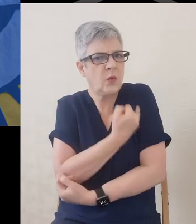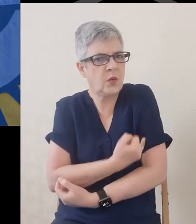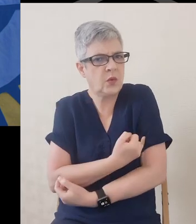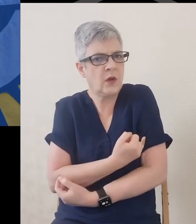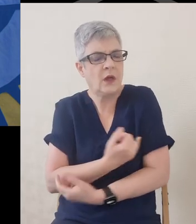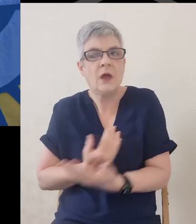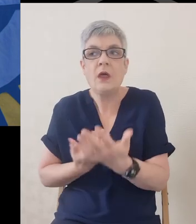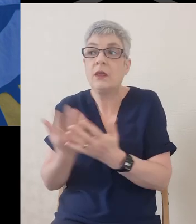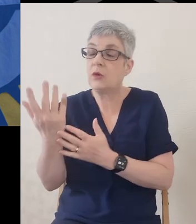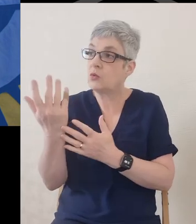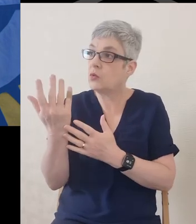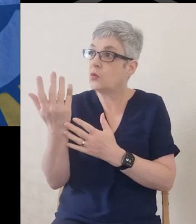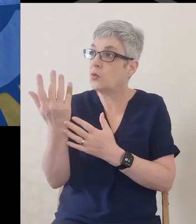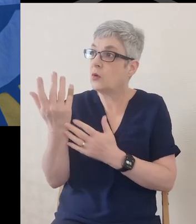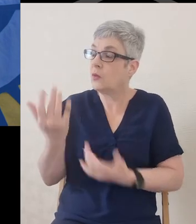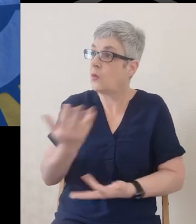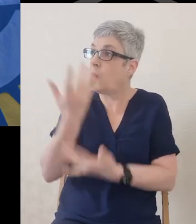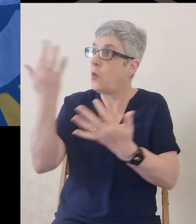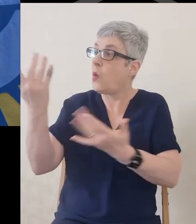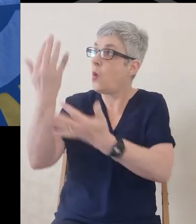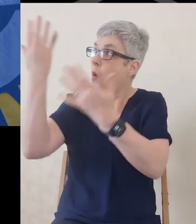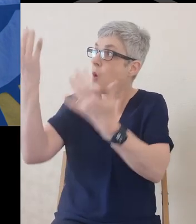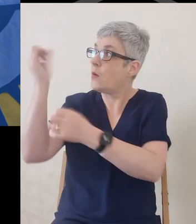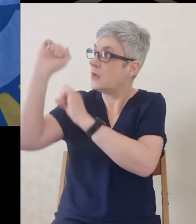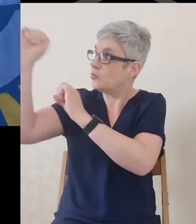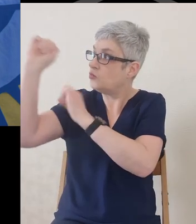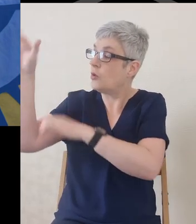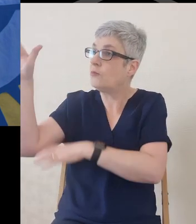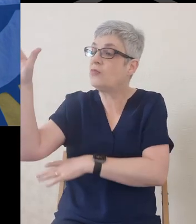into the glory of your presence.